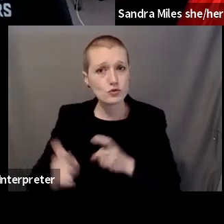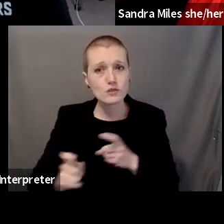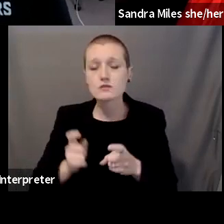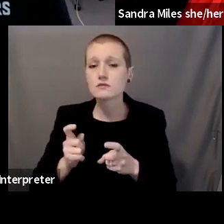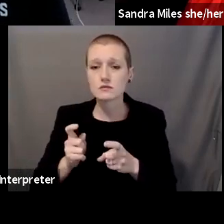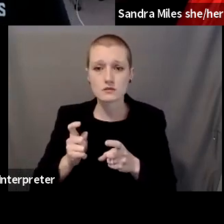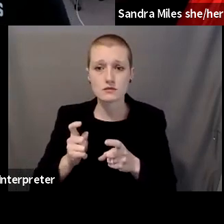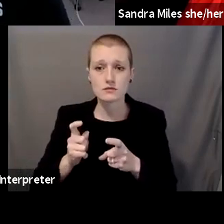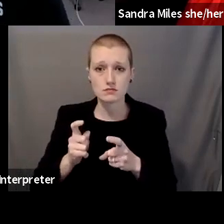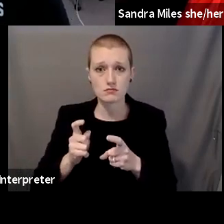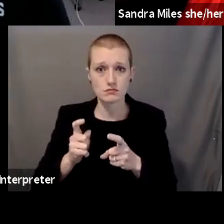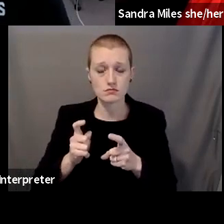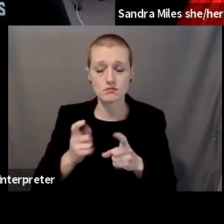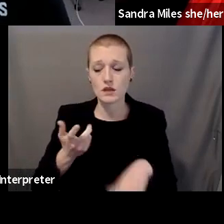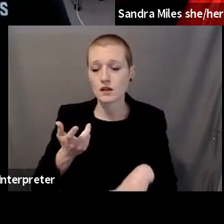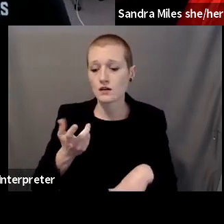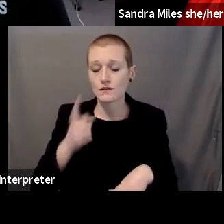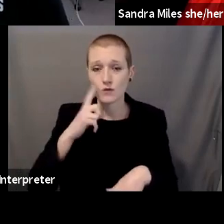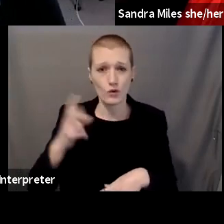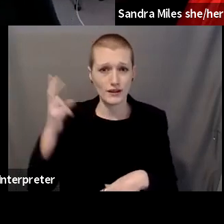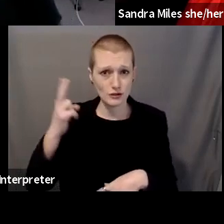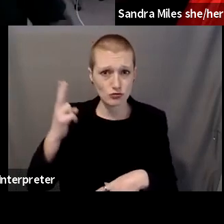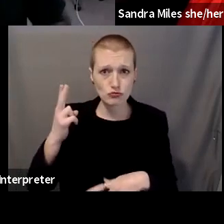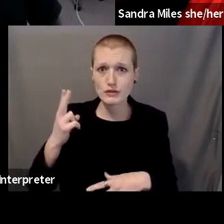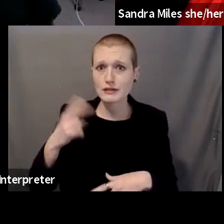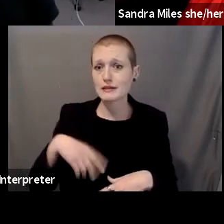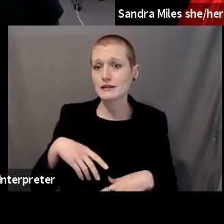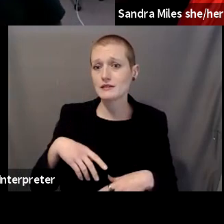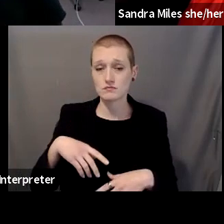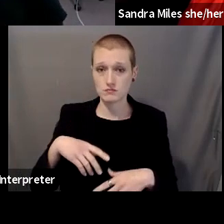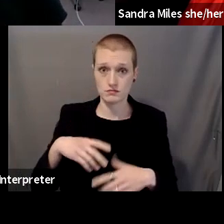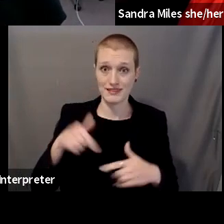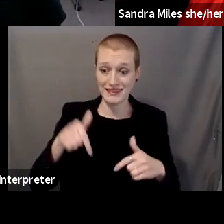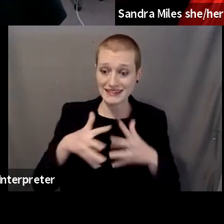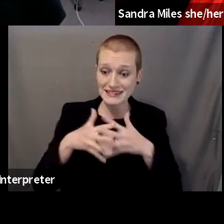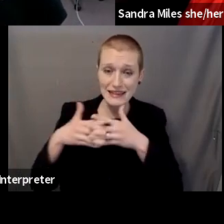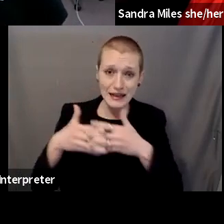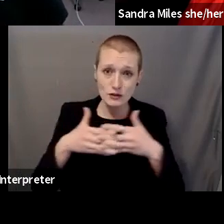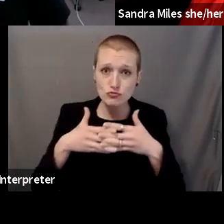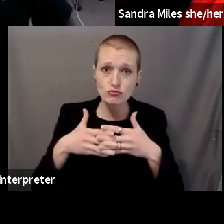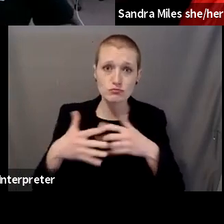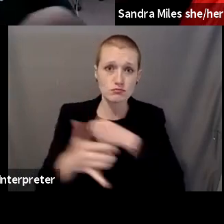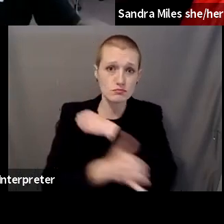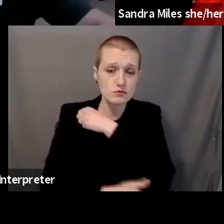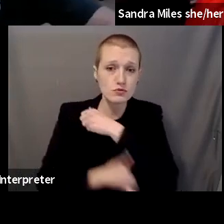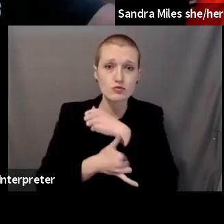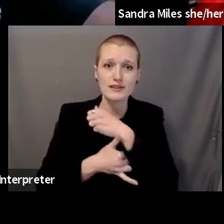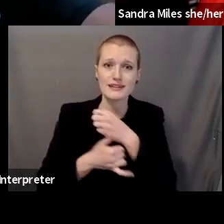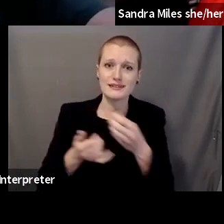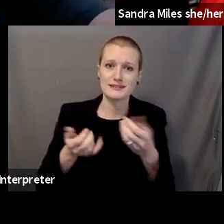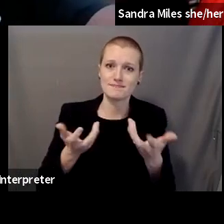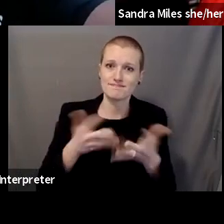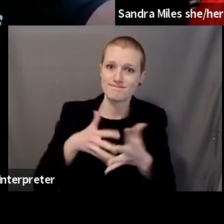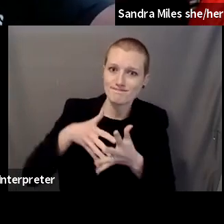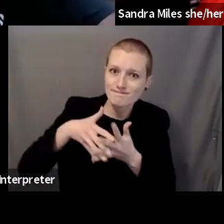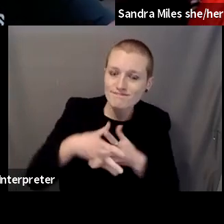a social group to the history, to the fabric of this country, still needs to be celebrated. No different from,